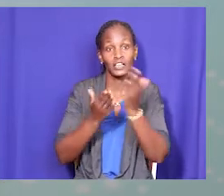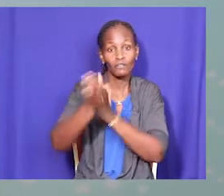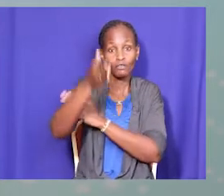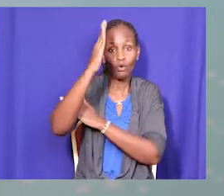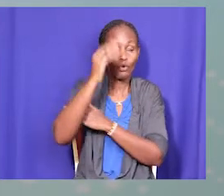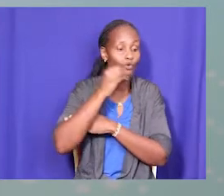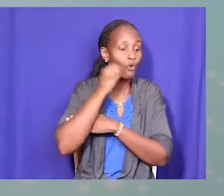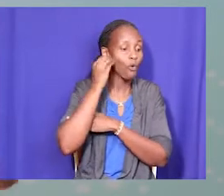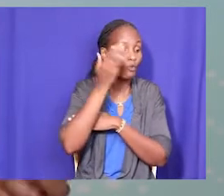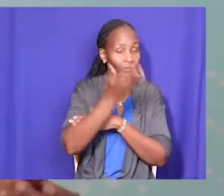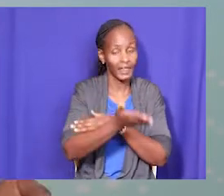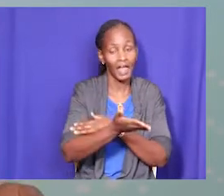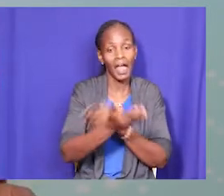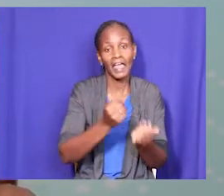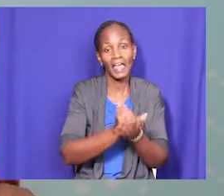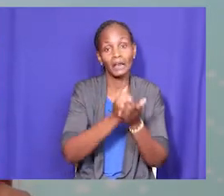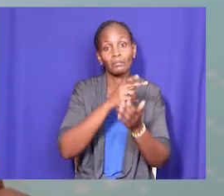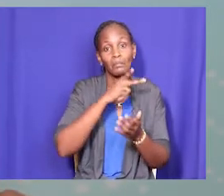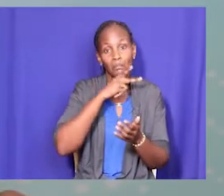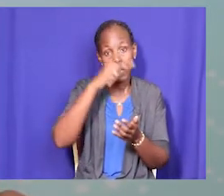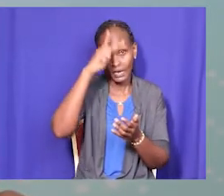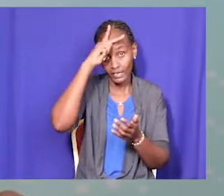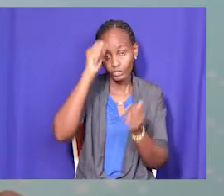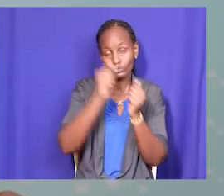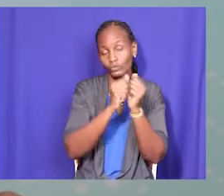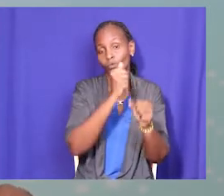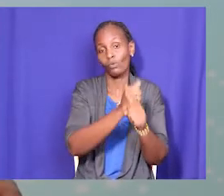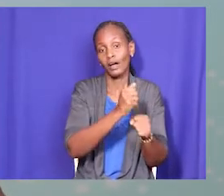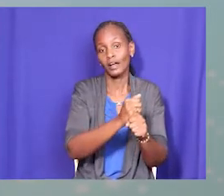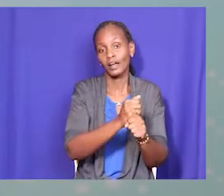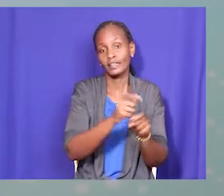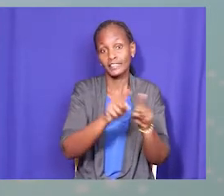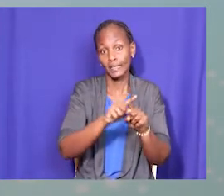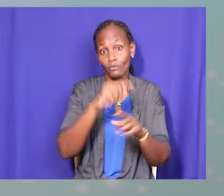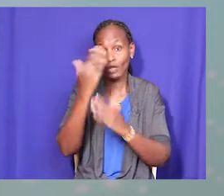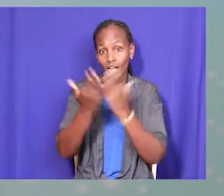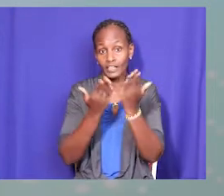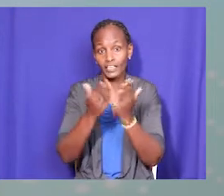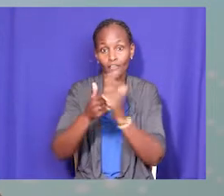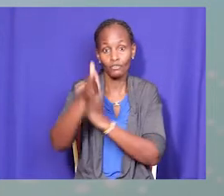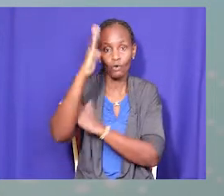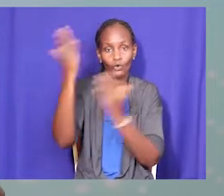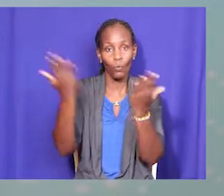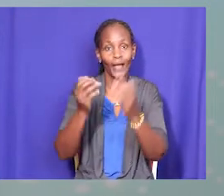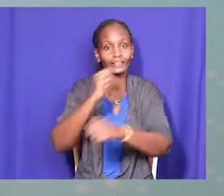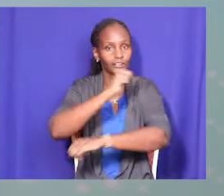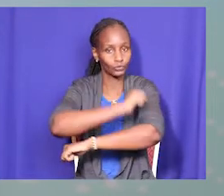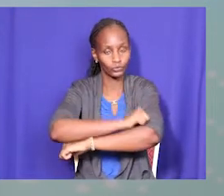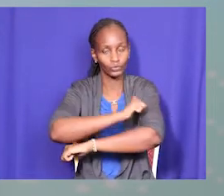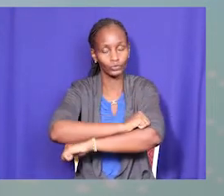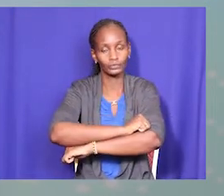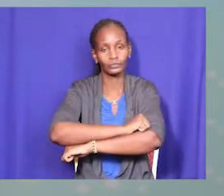our mommy and daddy with work. We can serve God at school.